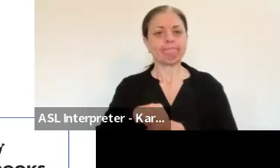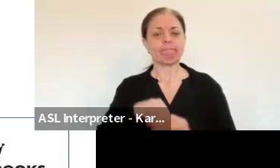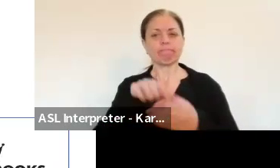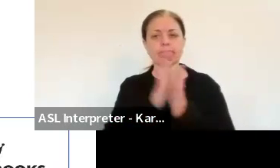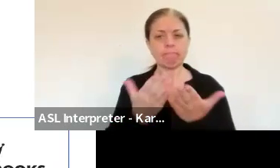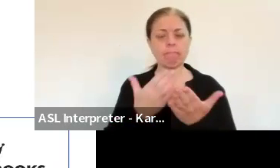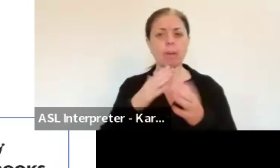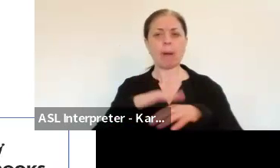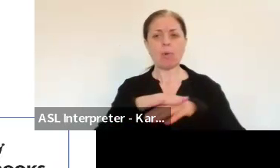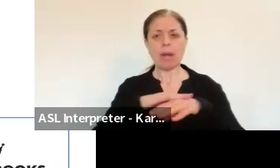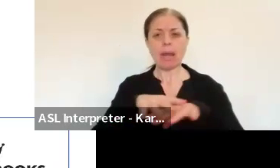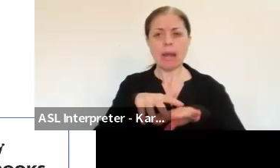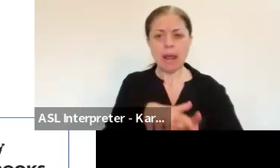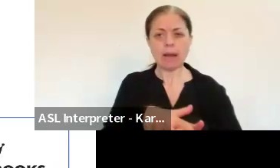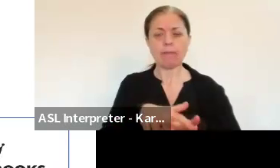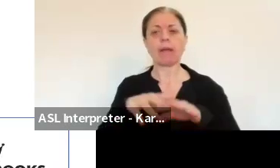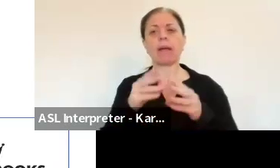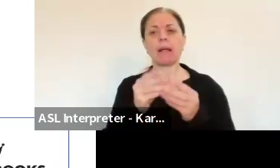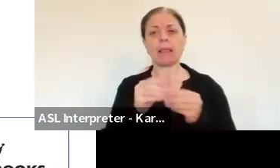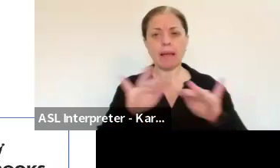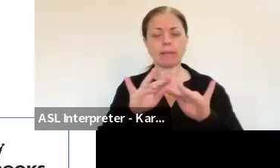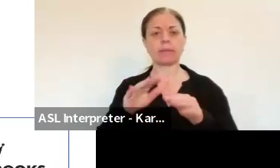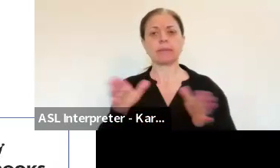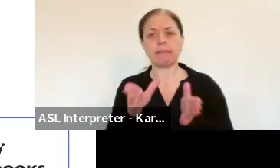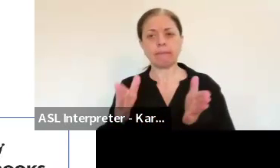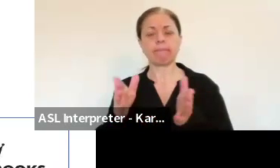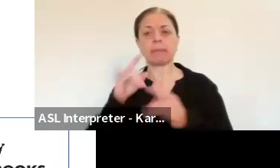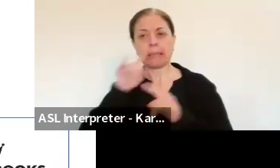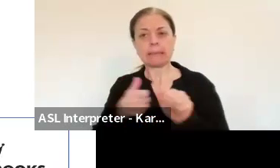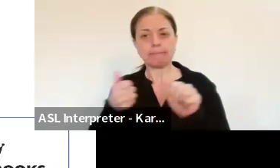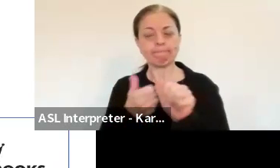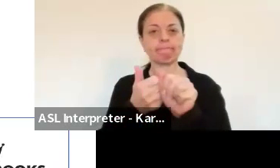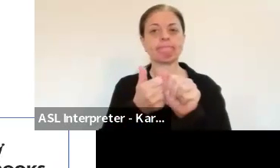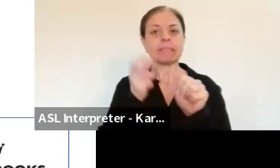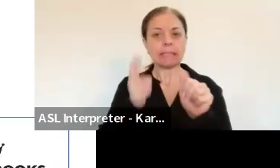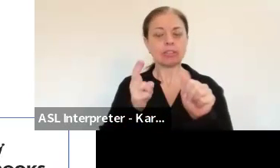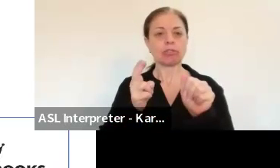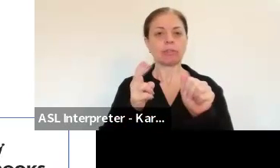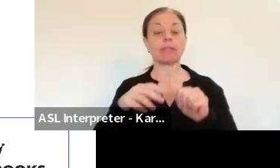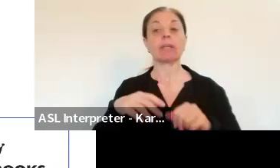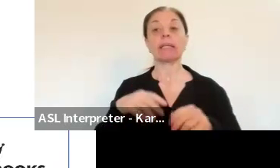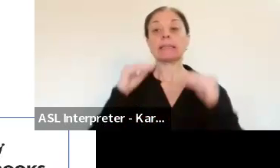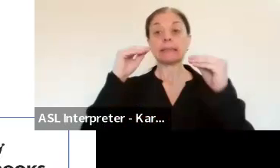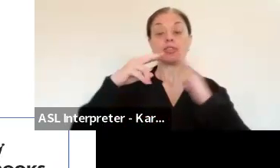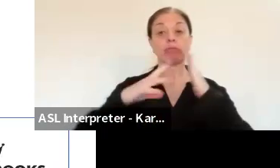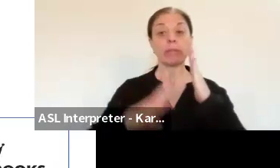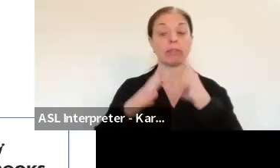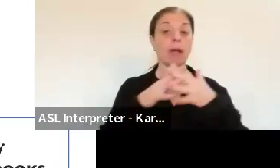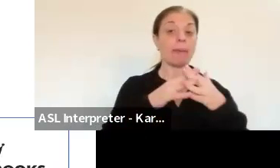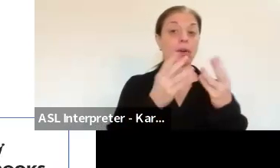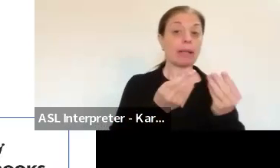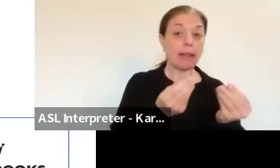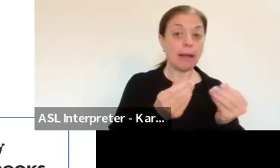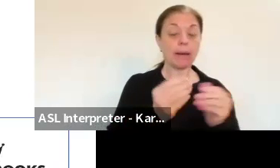native lands invites kids to trace history and to explore their communities. It will teach readers that American land, from our backyards to